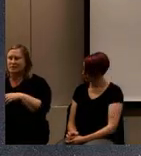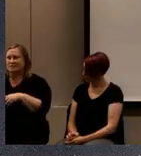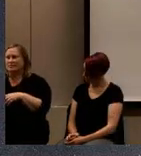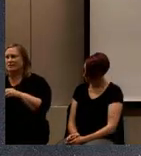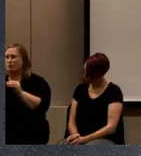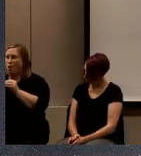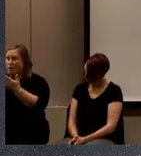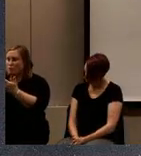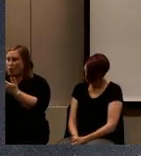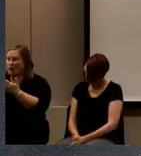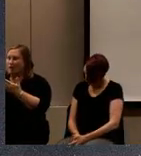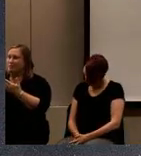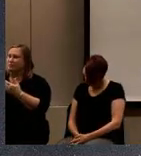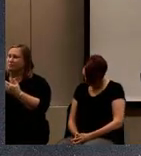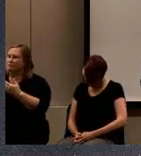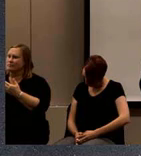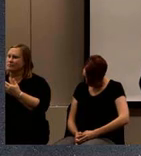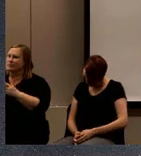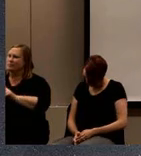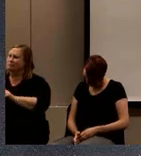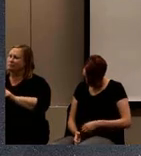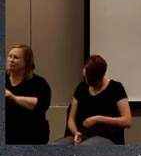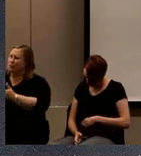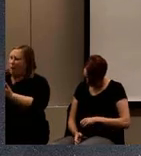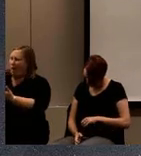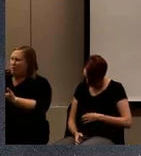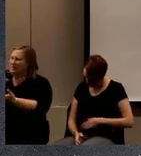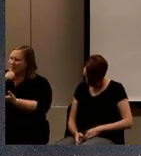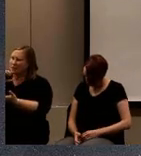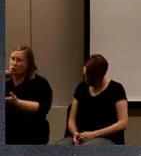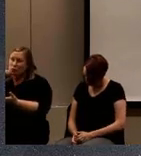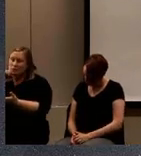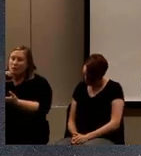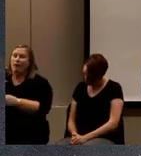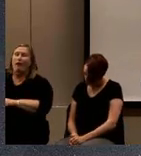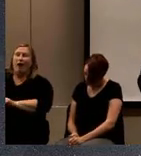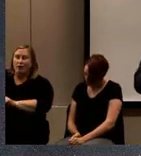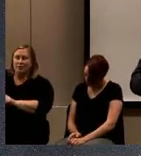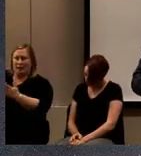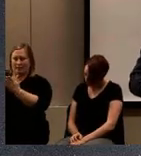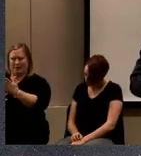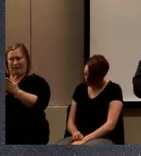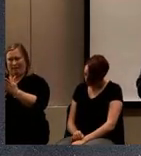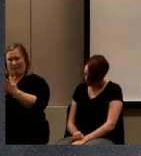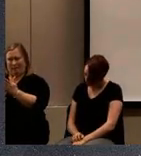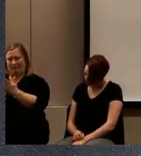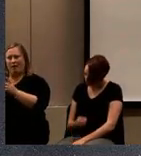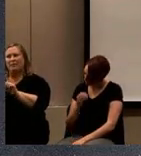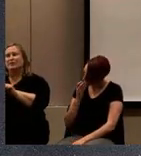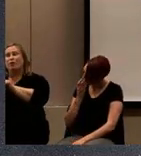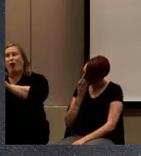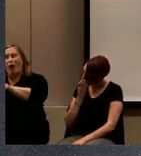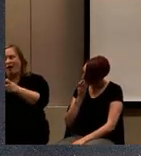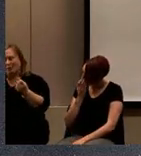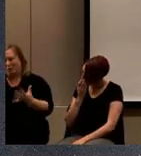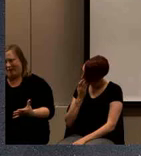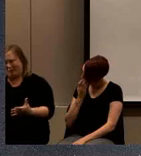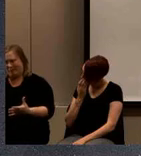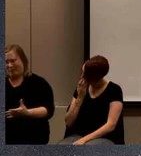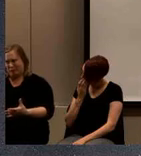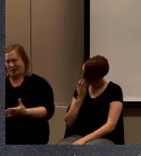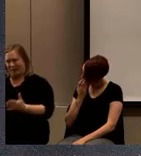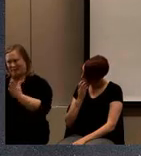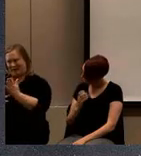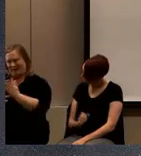and programs to help make sure that seniors understand the technology, and really all drivers understand the technology that's being built into their